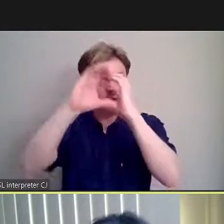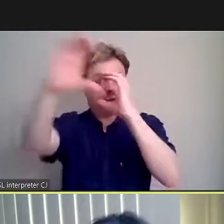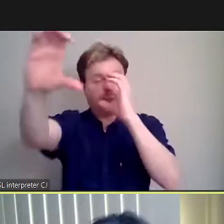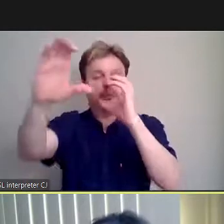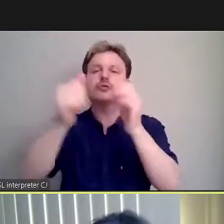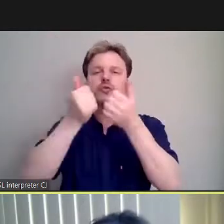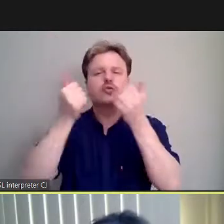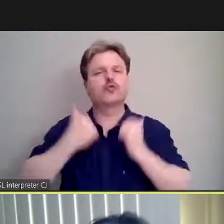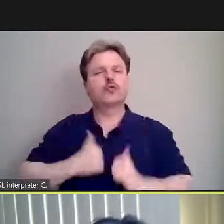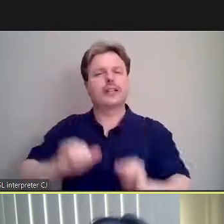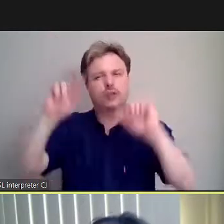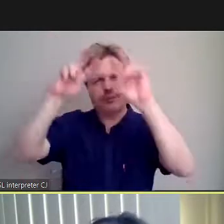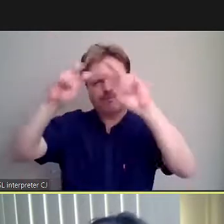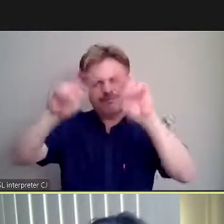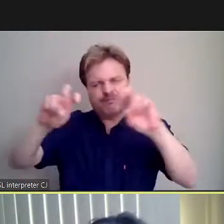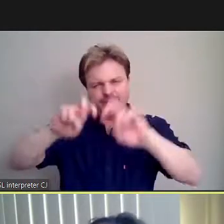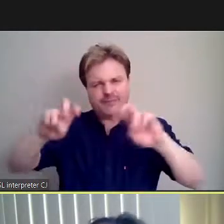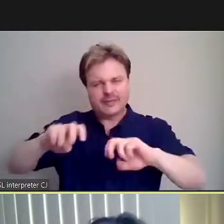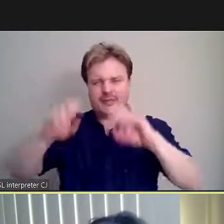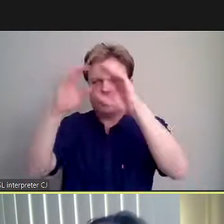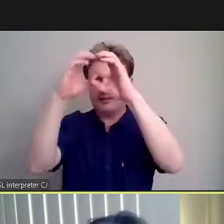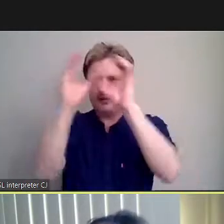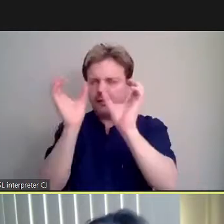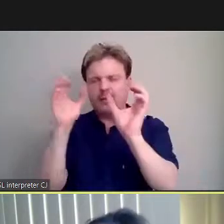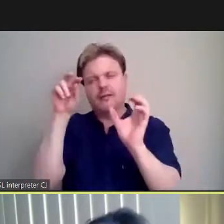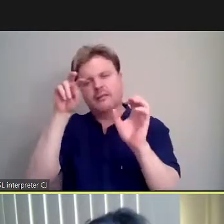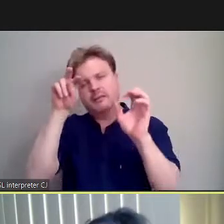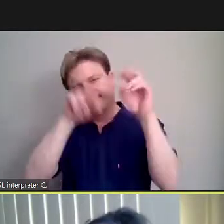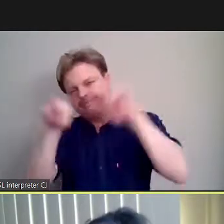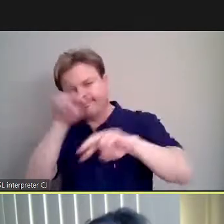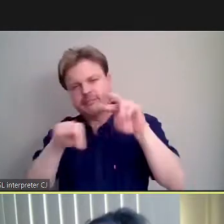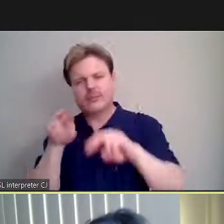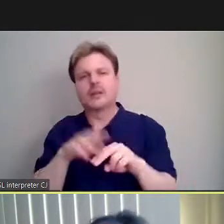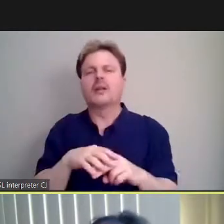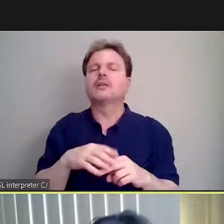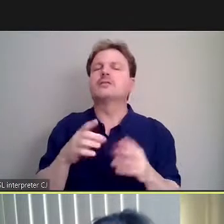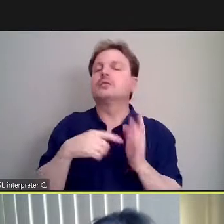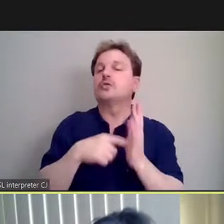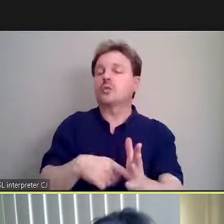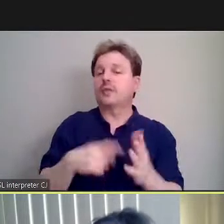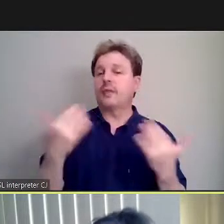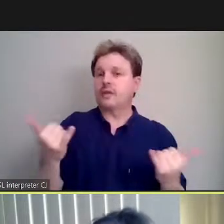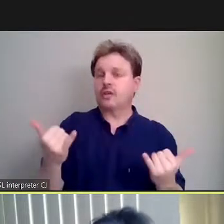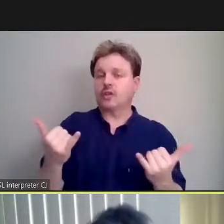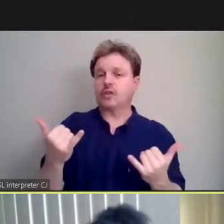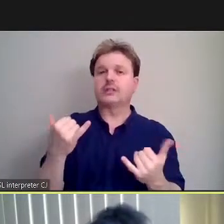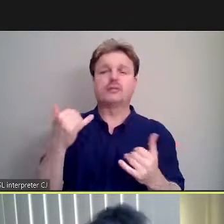so what the image shows is the current state of knowledge and education, where